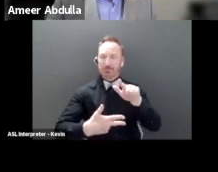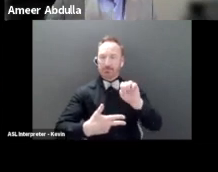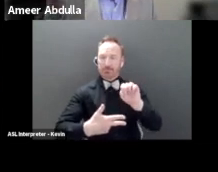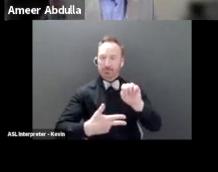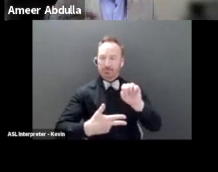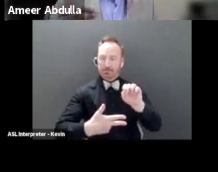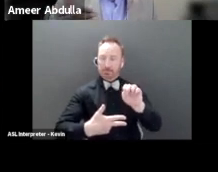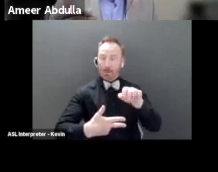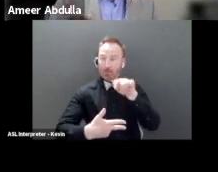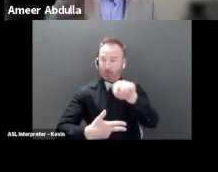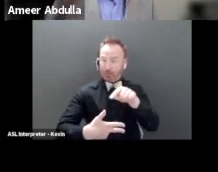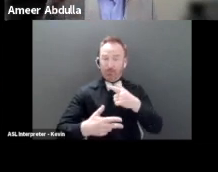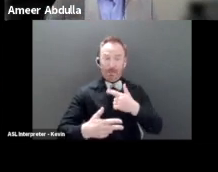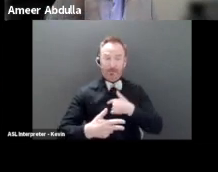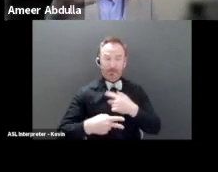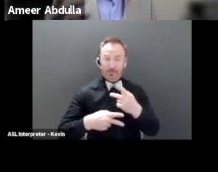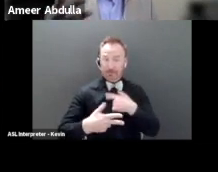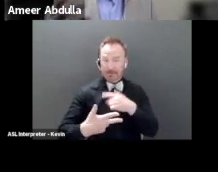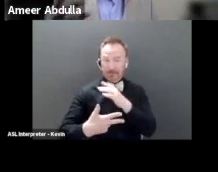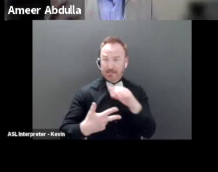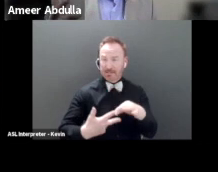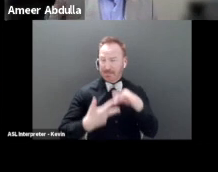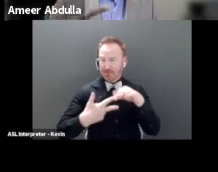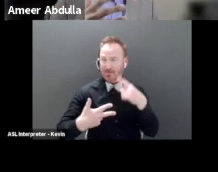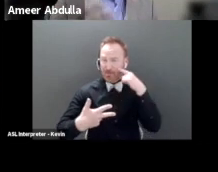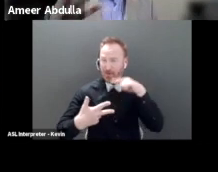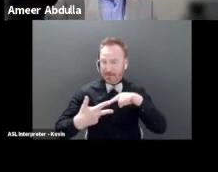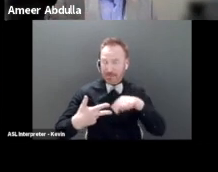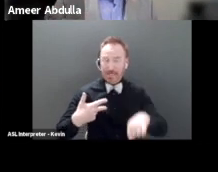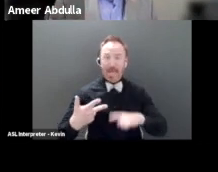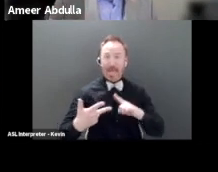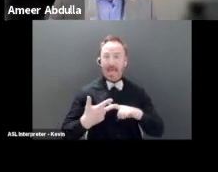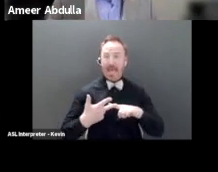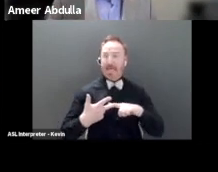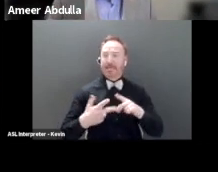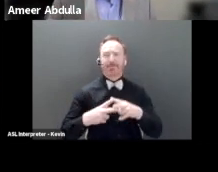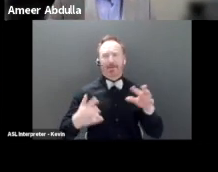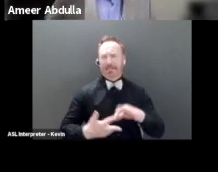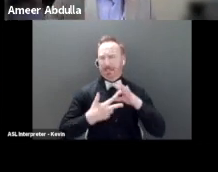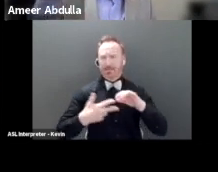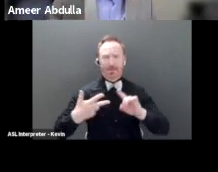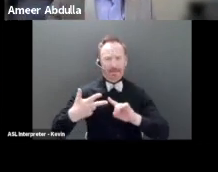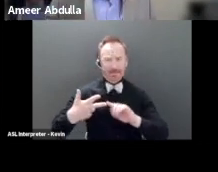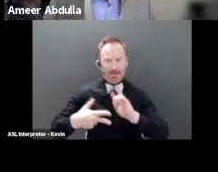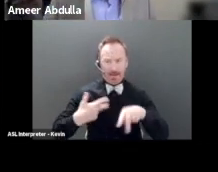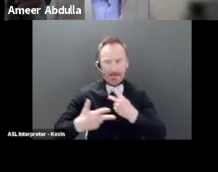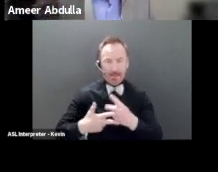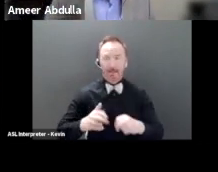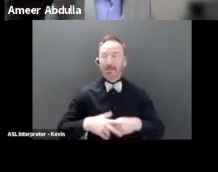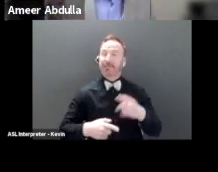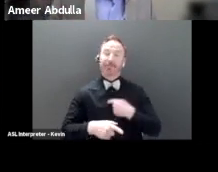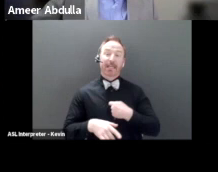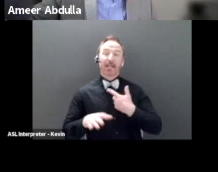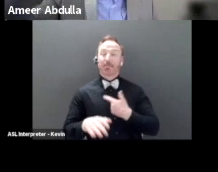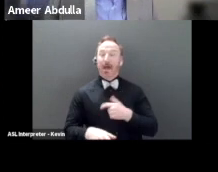something special to get an eligible dividend, and you also have to do something very special to have a capital dividend. It's not like I can wave my magic wand